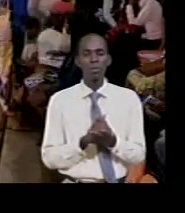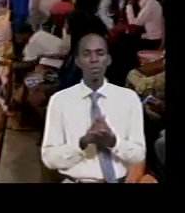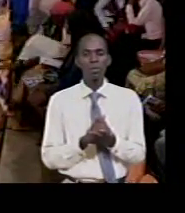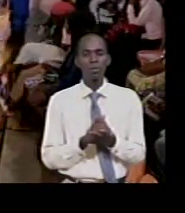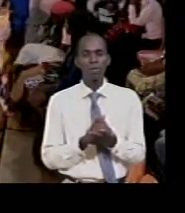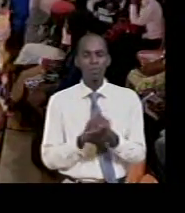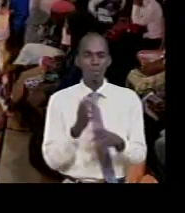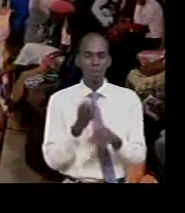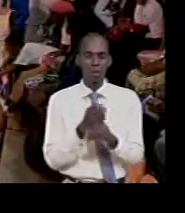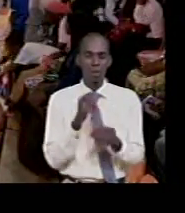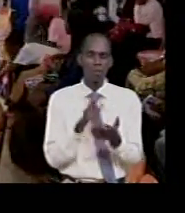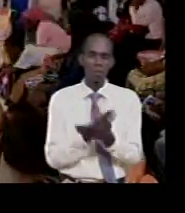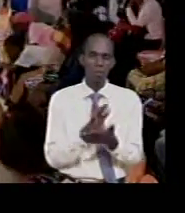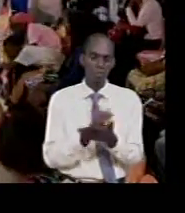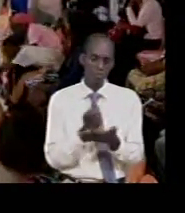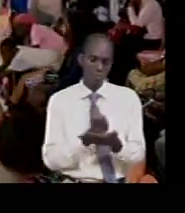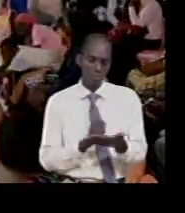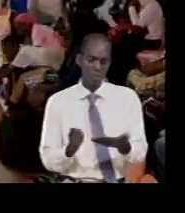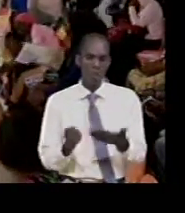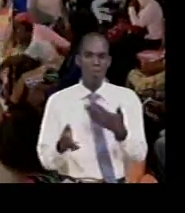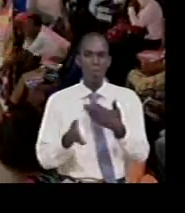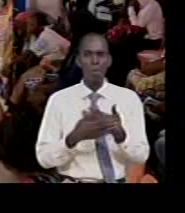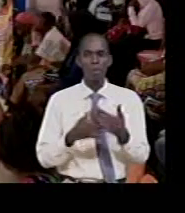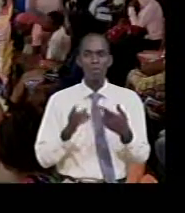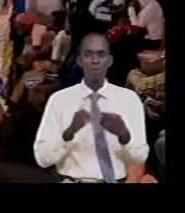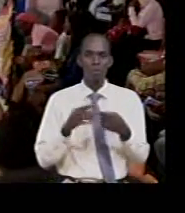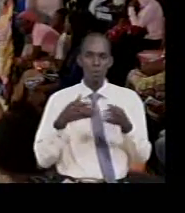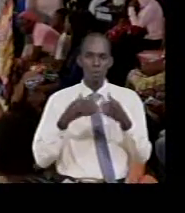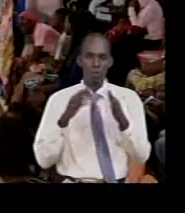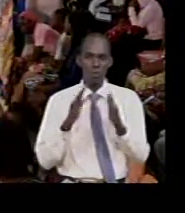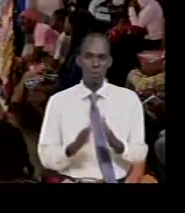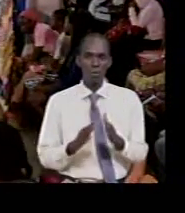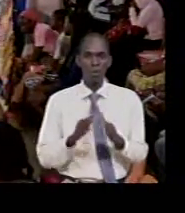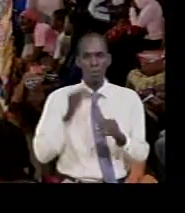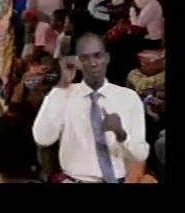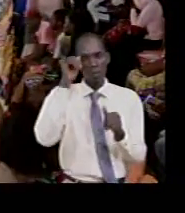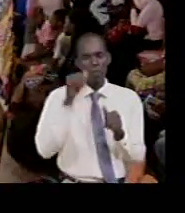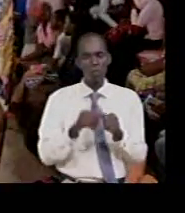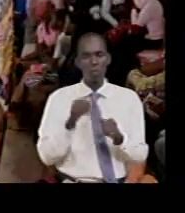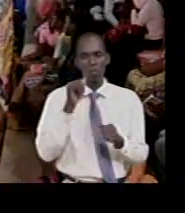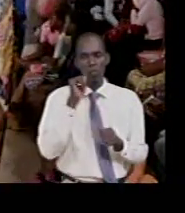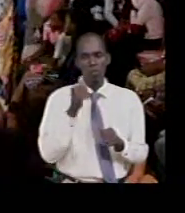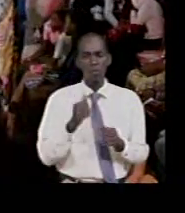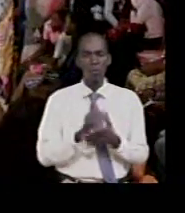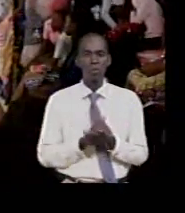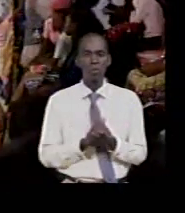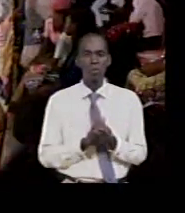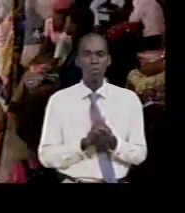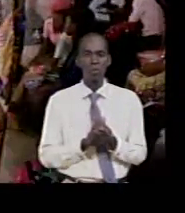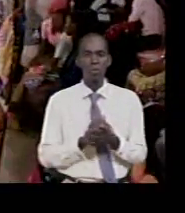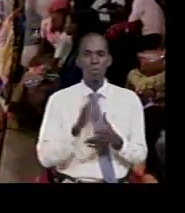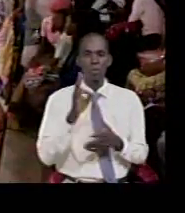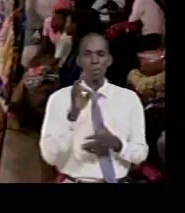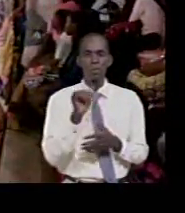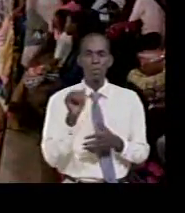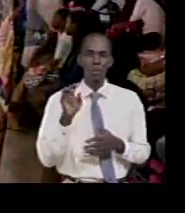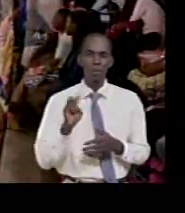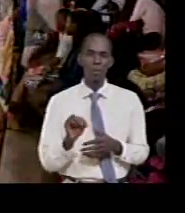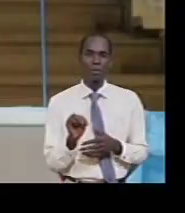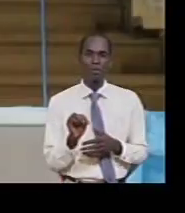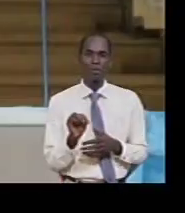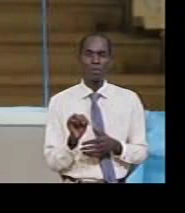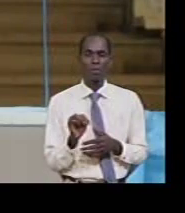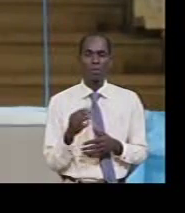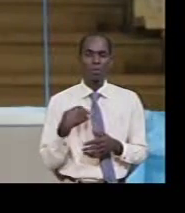7 a.m., we start the program tomorrow morning. 7 a.m. tomorrow.